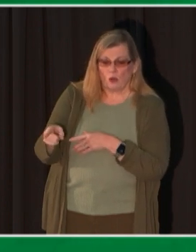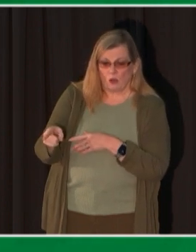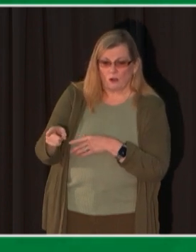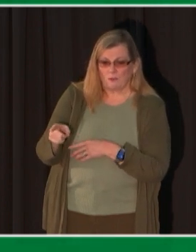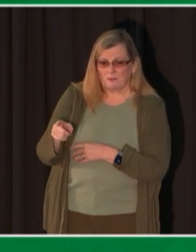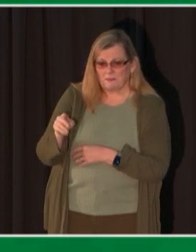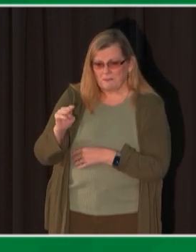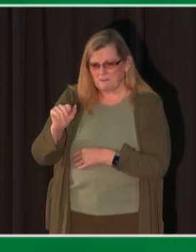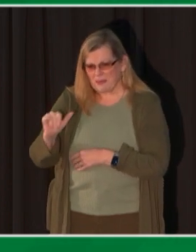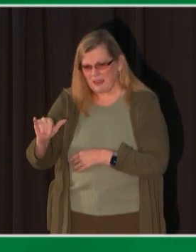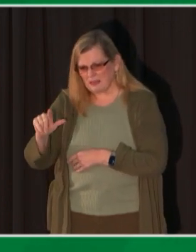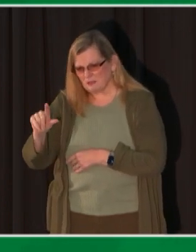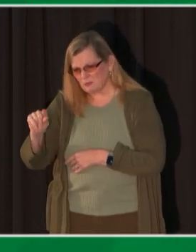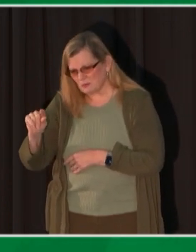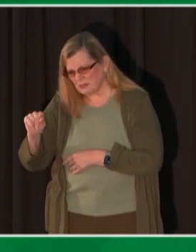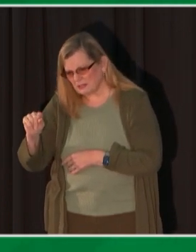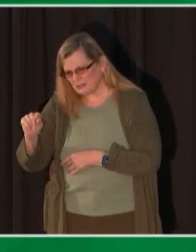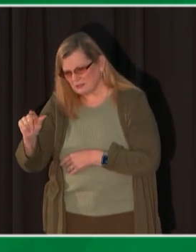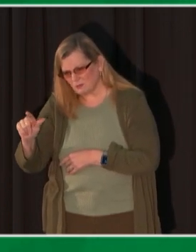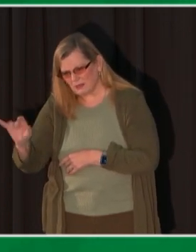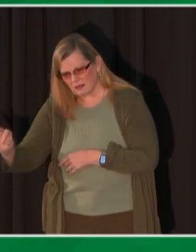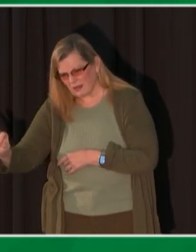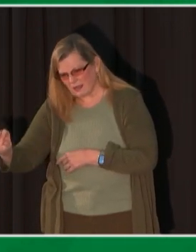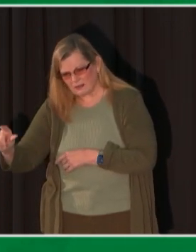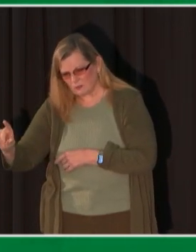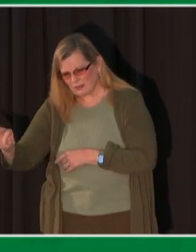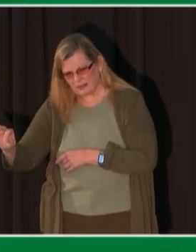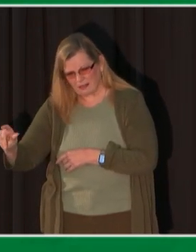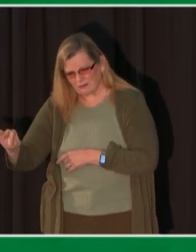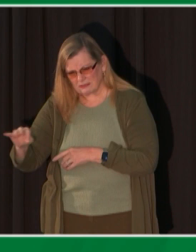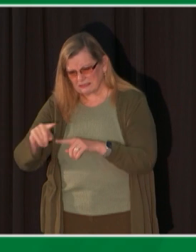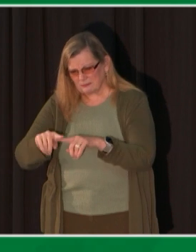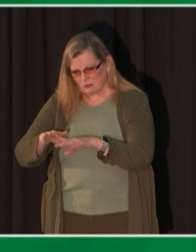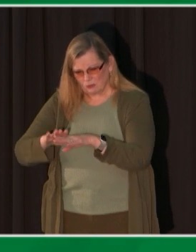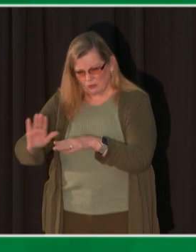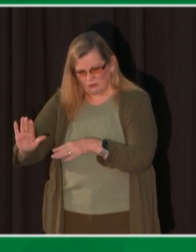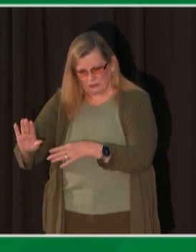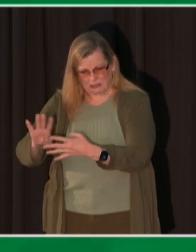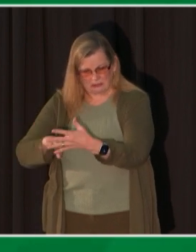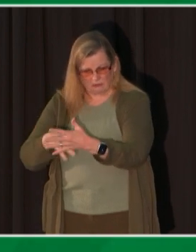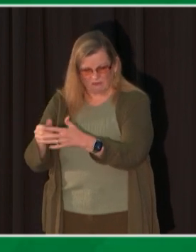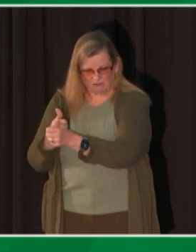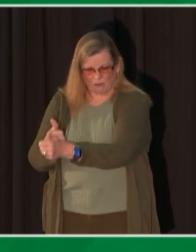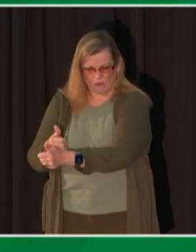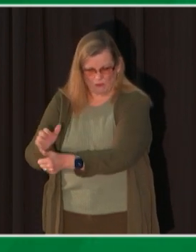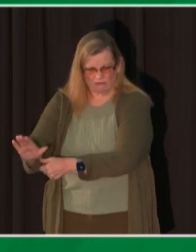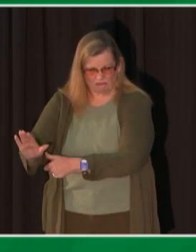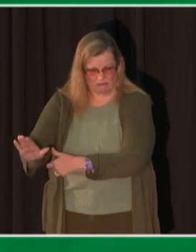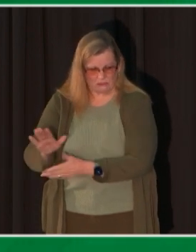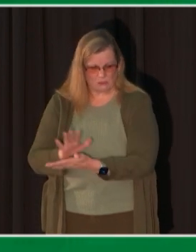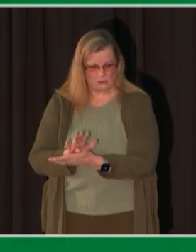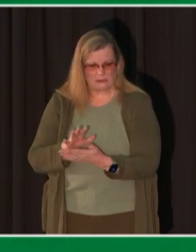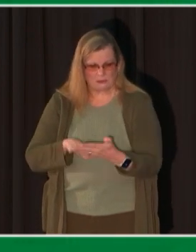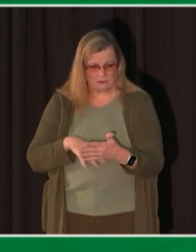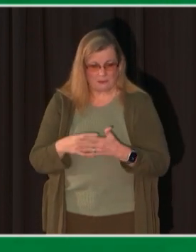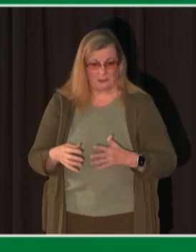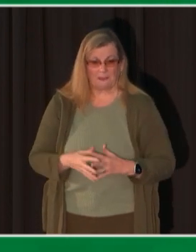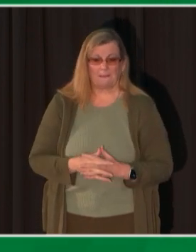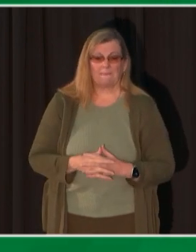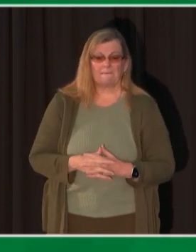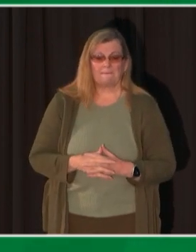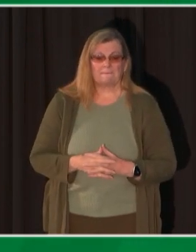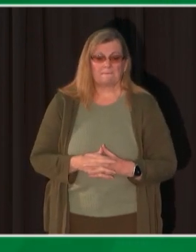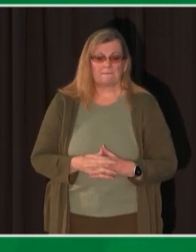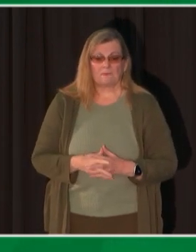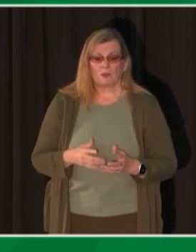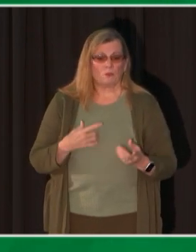29th, depending on some scheduling things that they need to do. We are also looking ahead